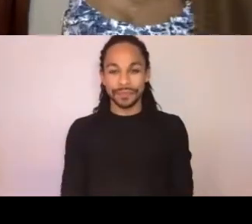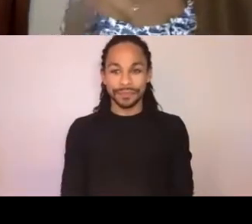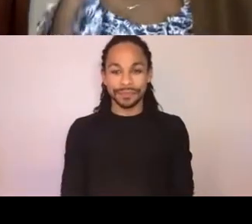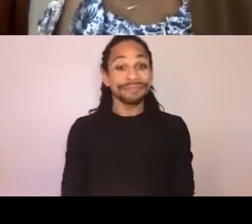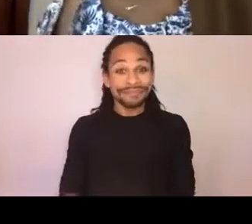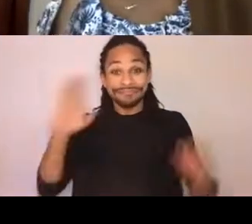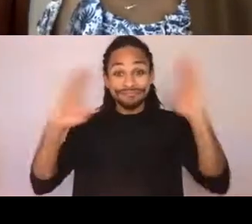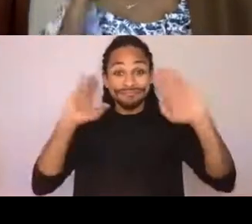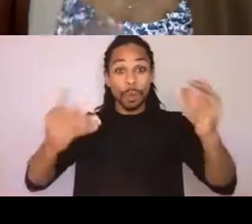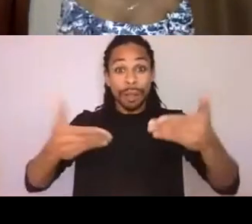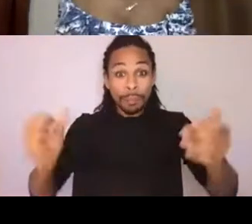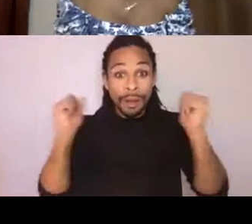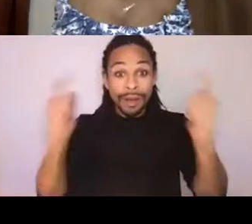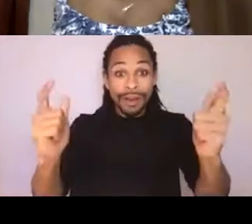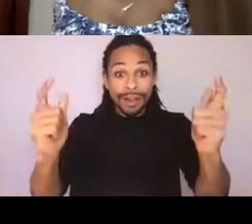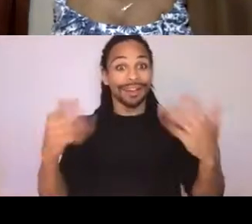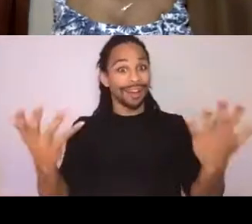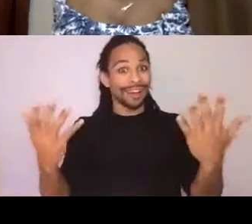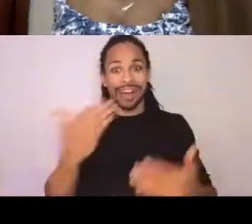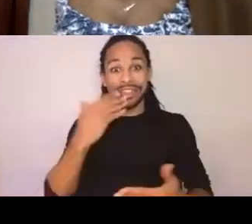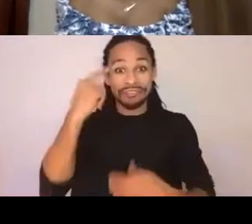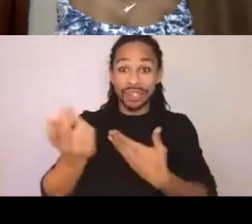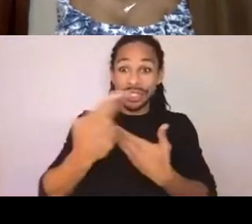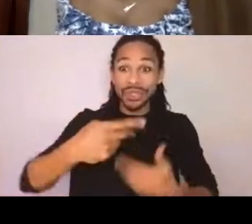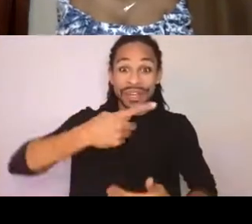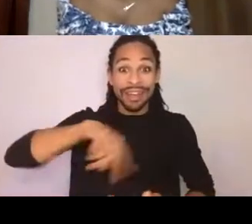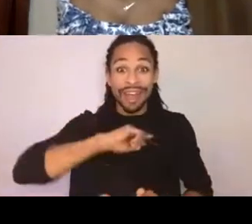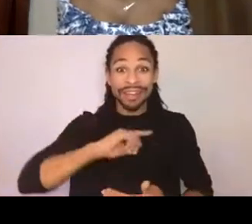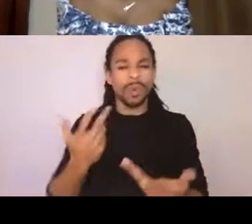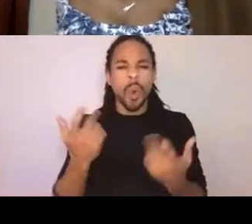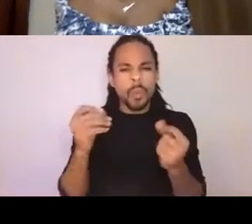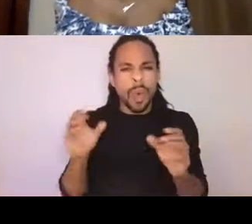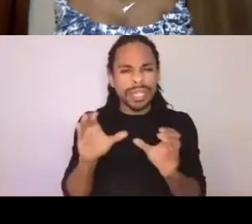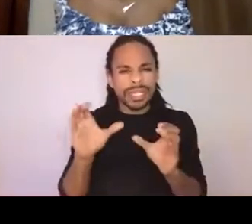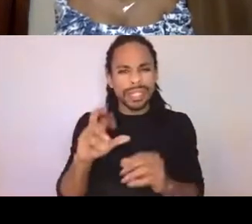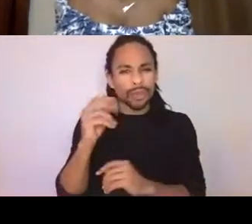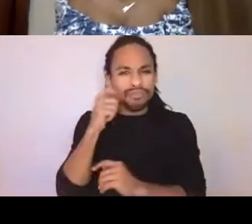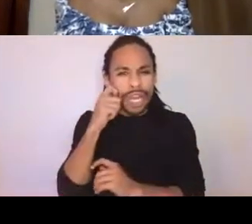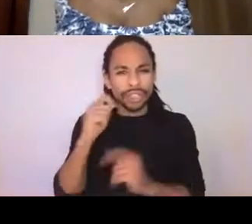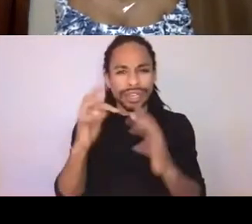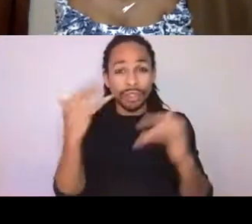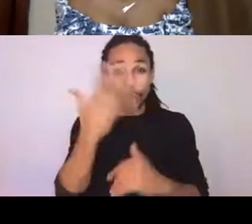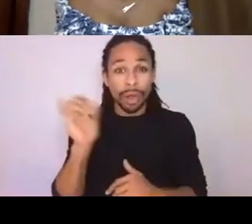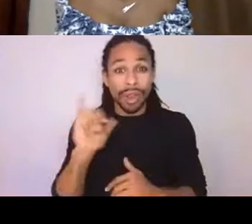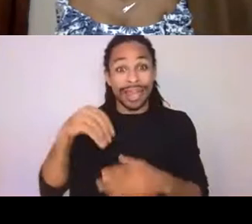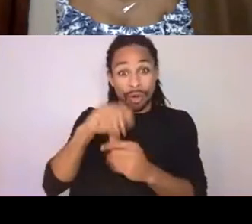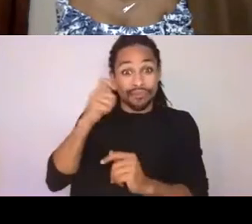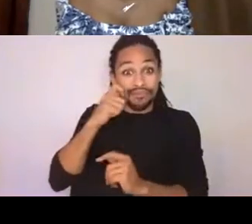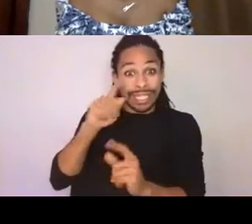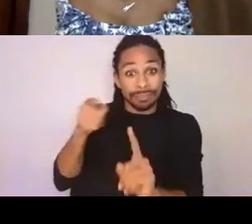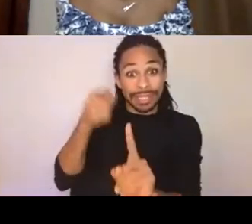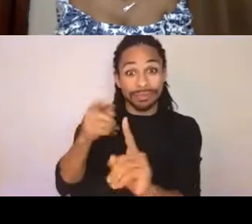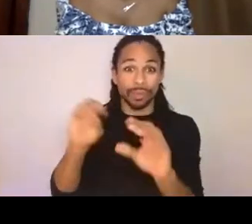Welcome, everyone. Thank you for joining us tonight for What Does Racial Diversity Look Like in a Race-Specific Organization? A conversation